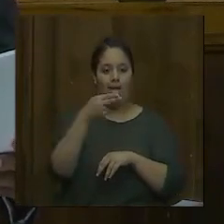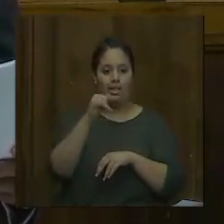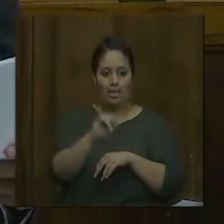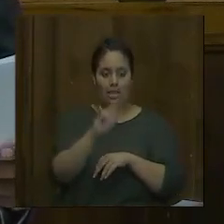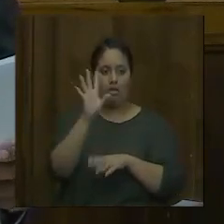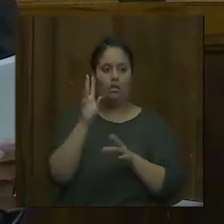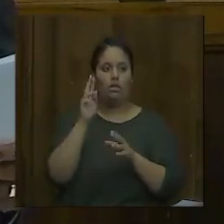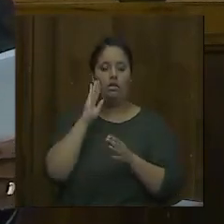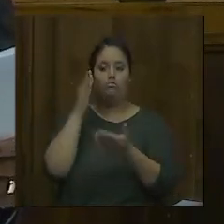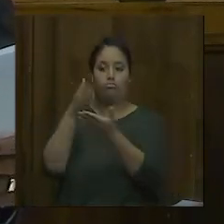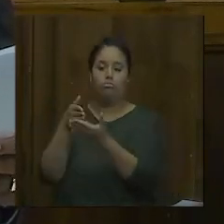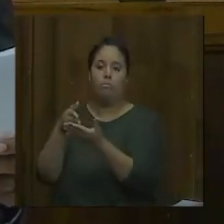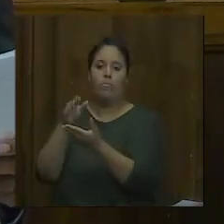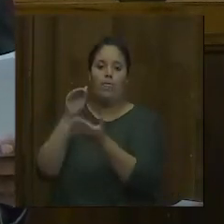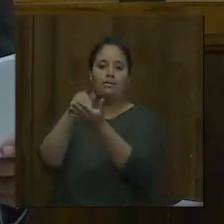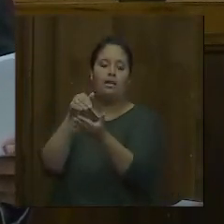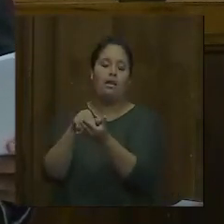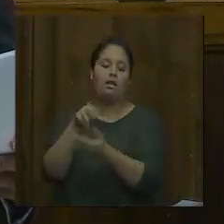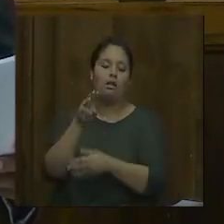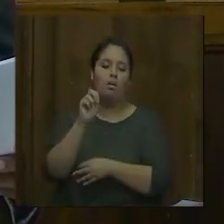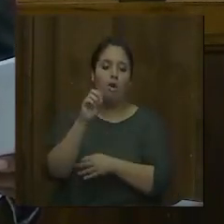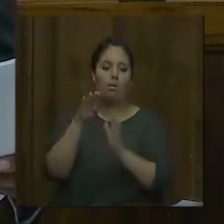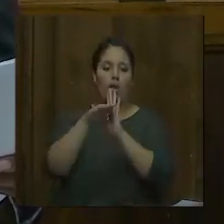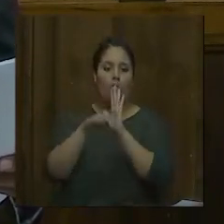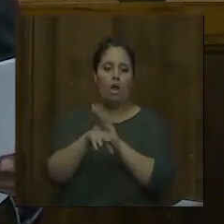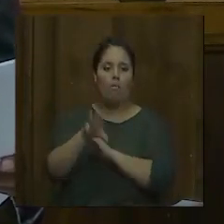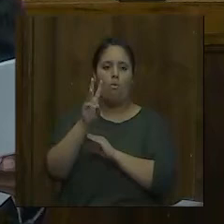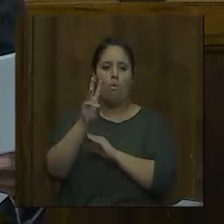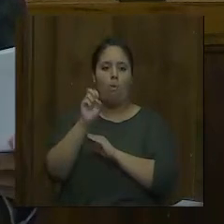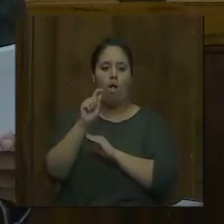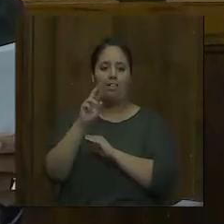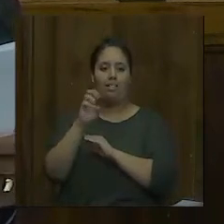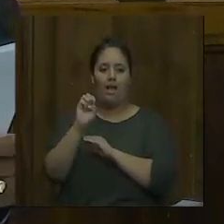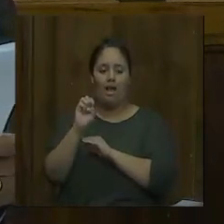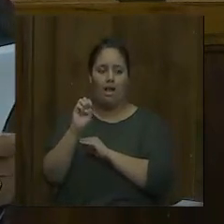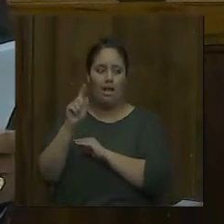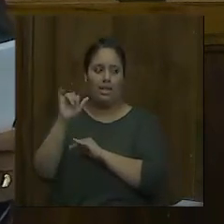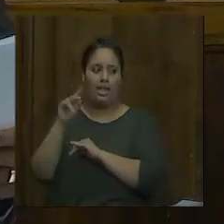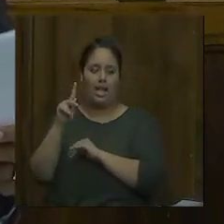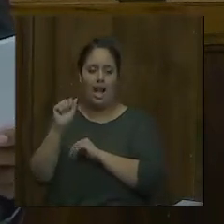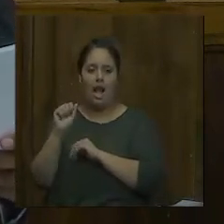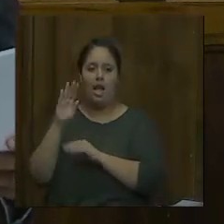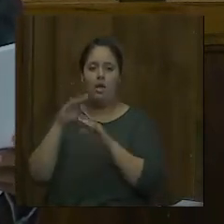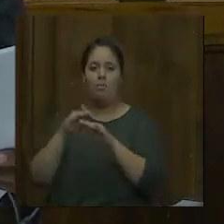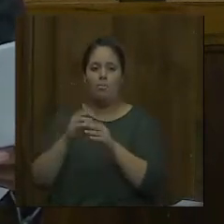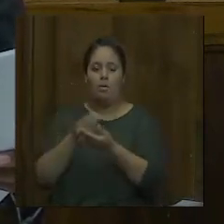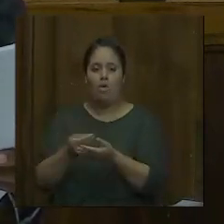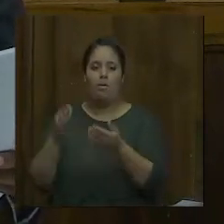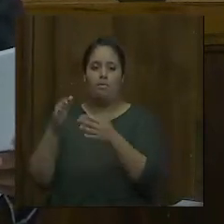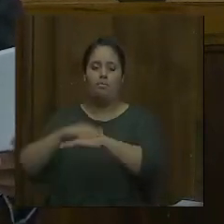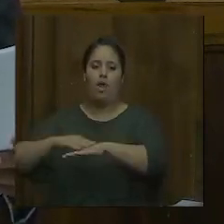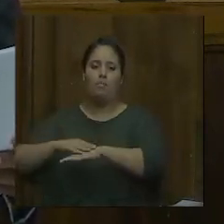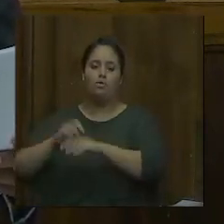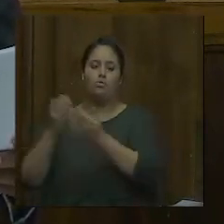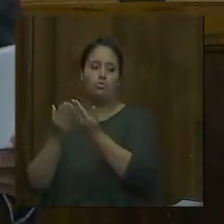attended the MOD program at Walter Tika Primary School while attending Linge Primary